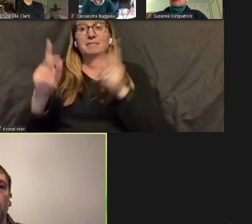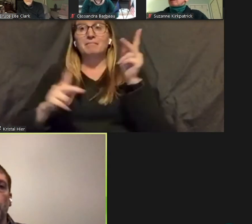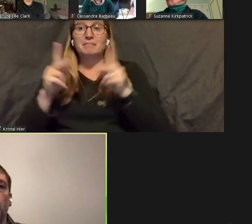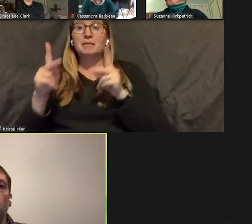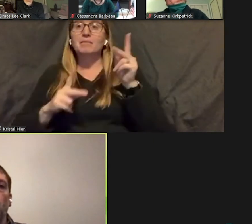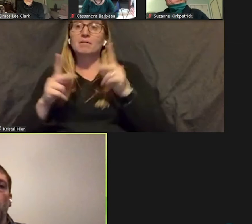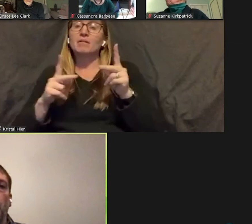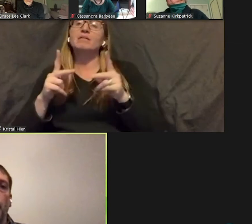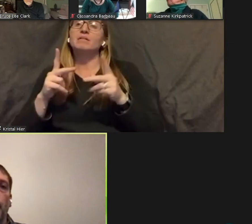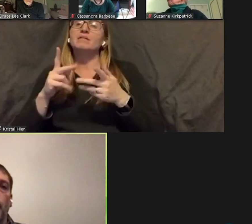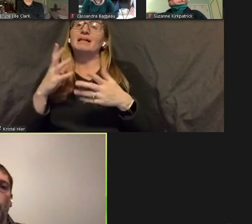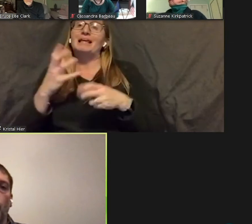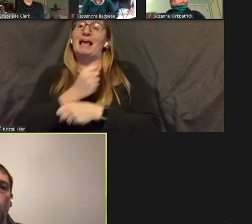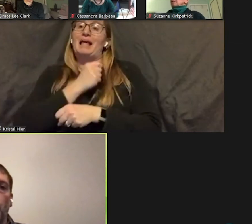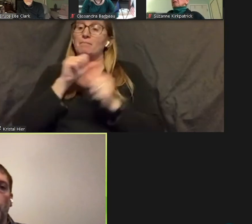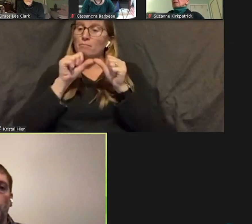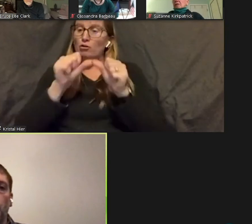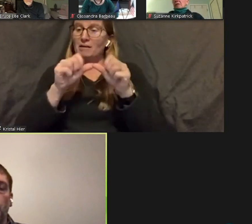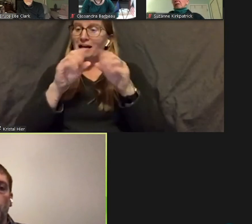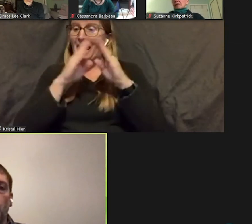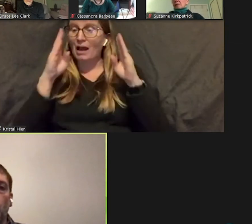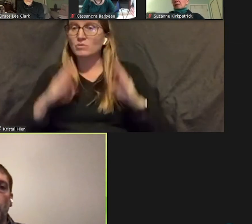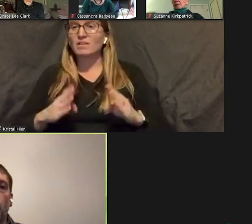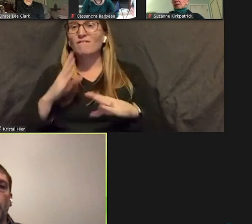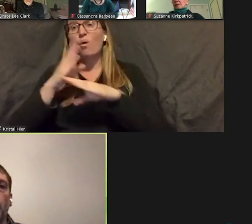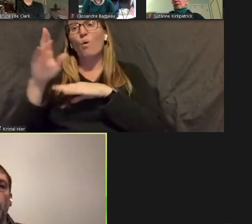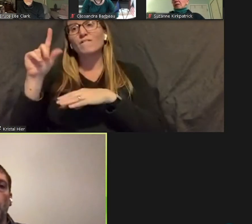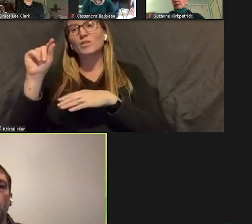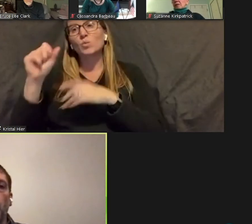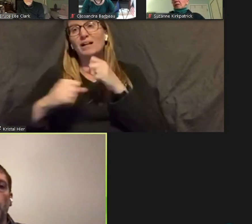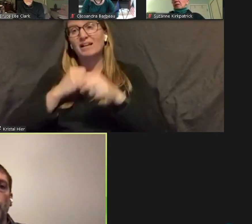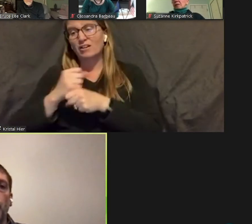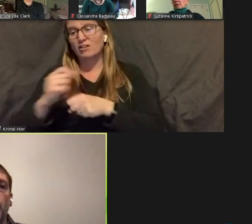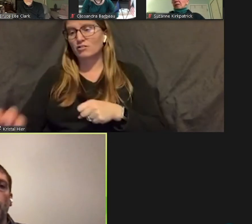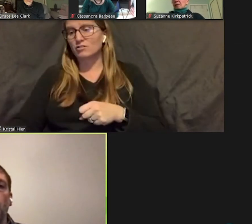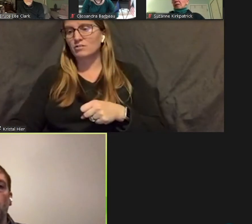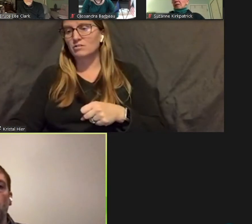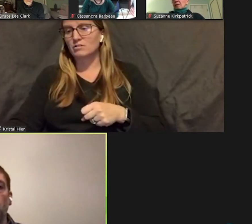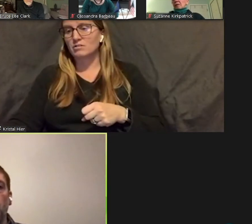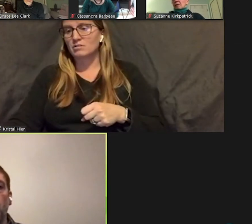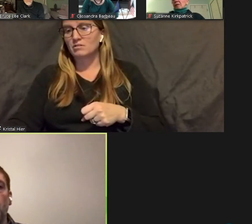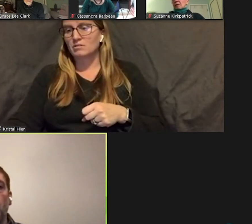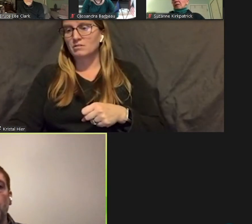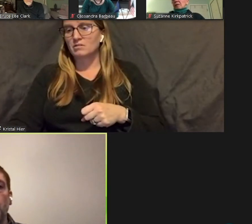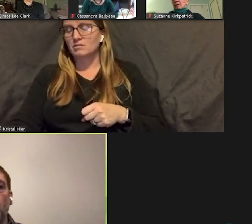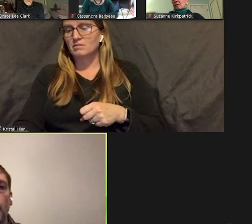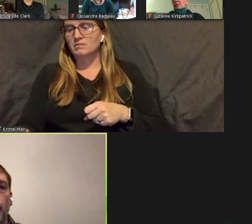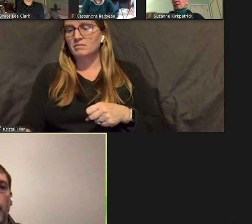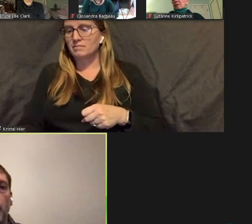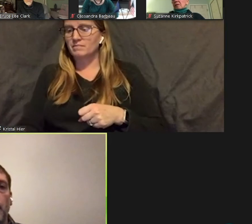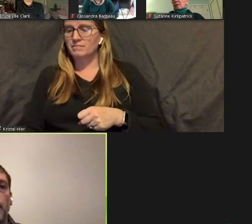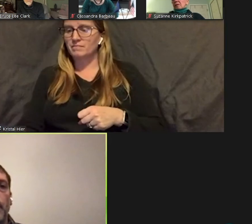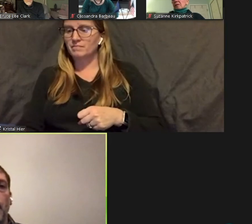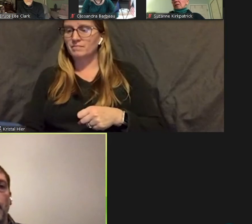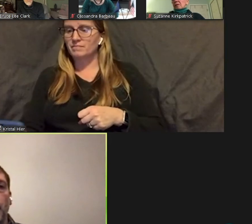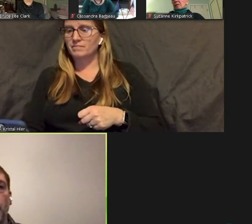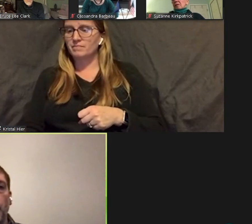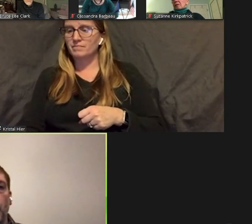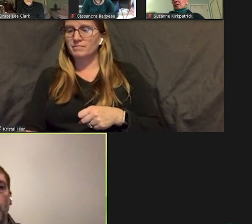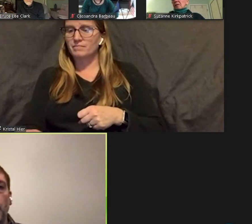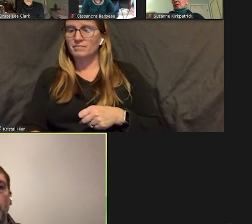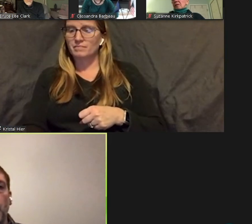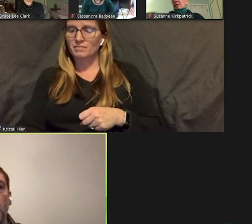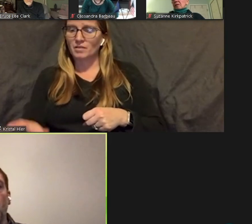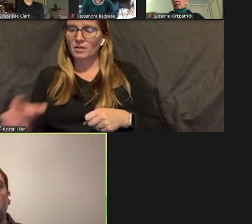of homelessness and gain permanent housing for over 20 years. We currently operate 2 year-round emergency shelters, one for families and another